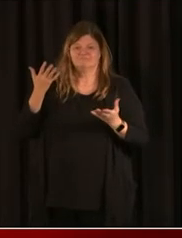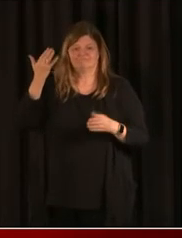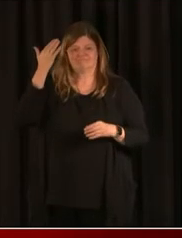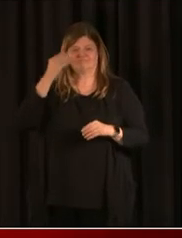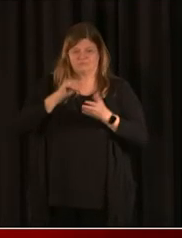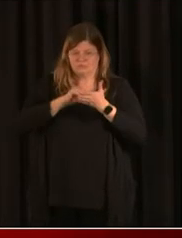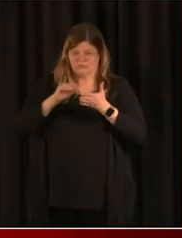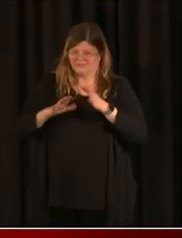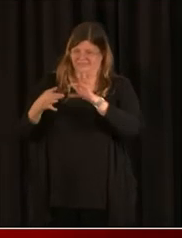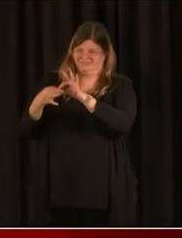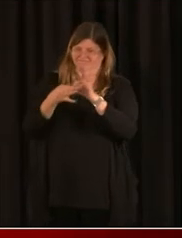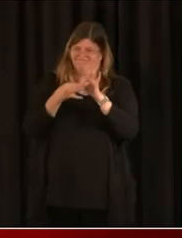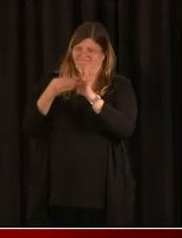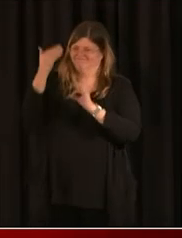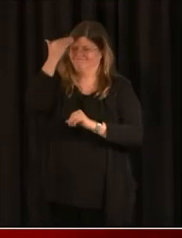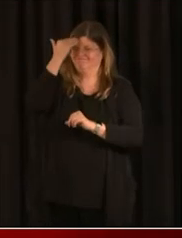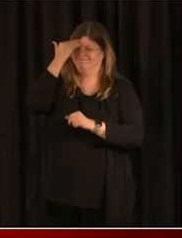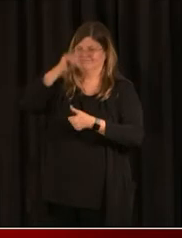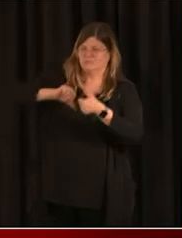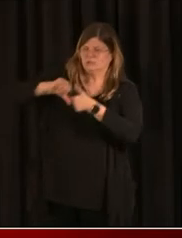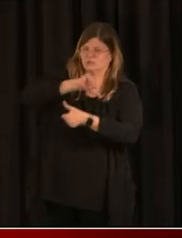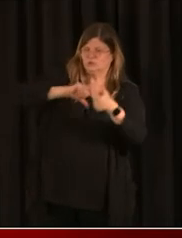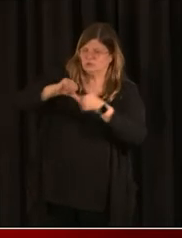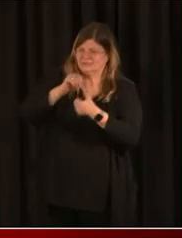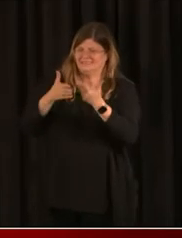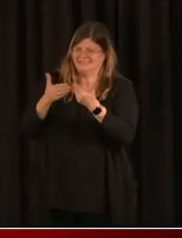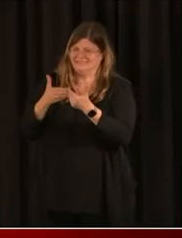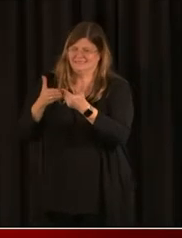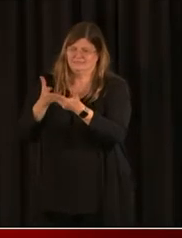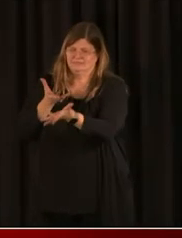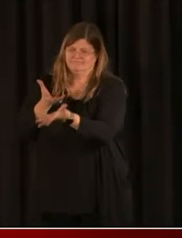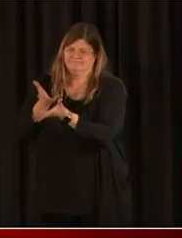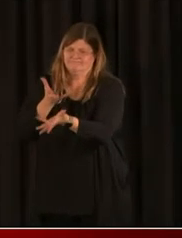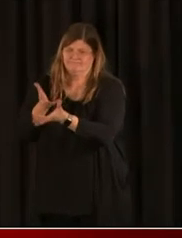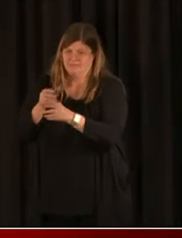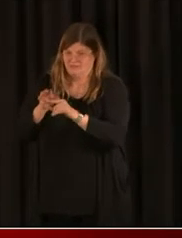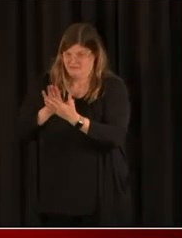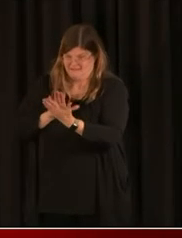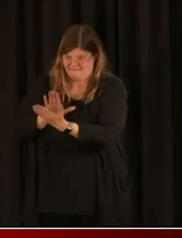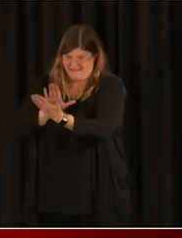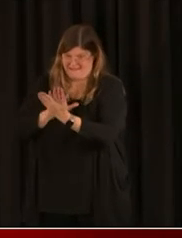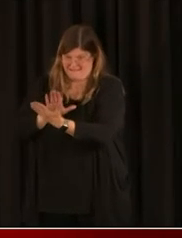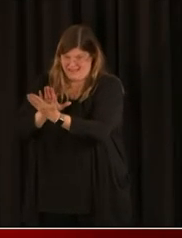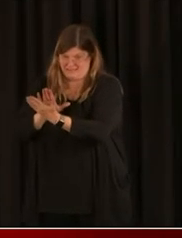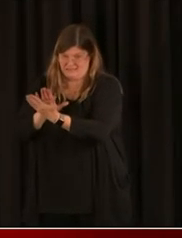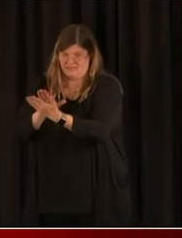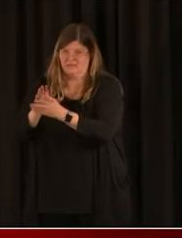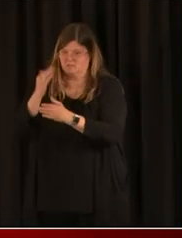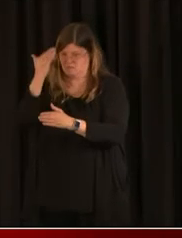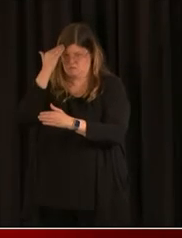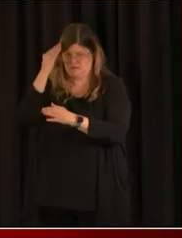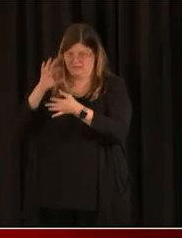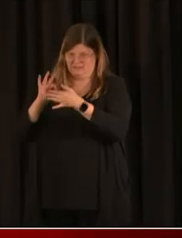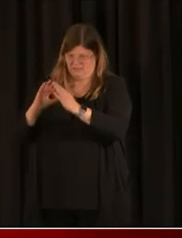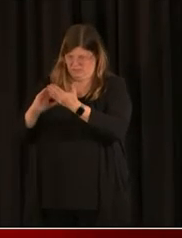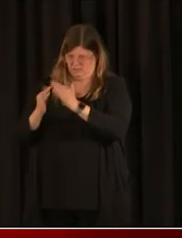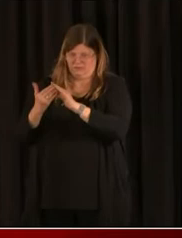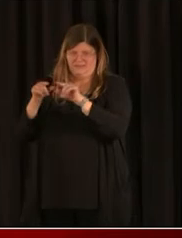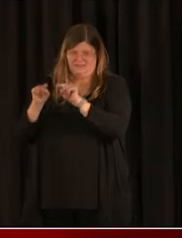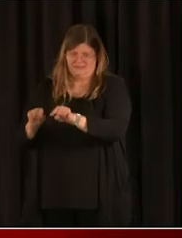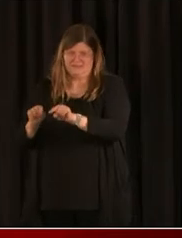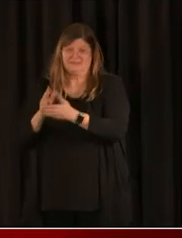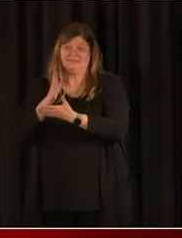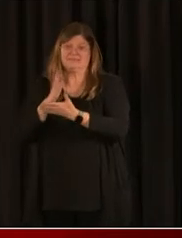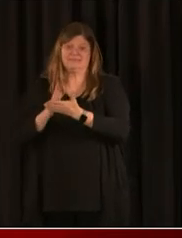and students maintain that classroom culture and community that they have set up. And so the relationships are there, and then